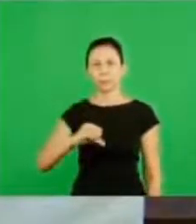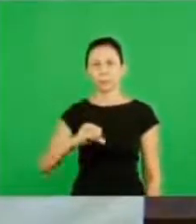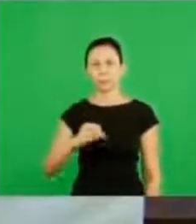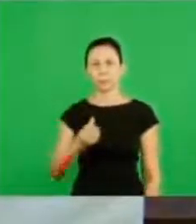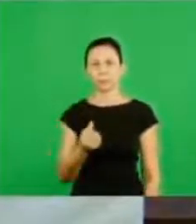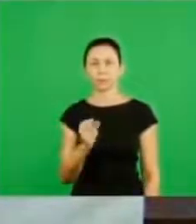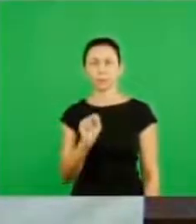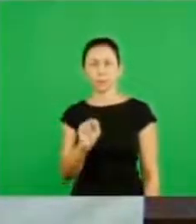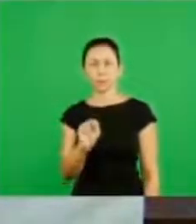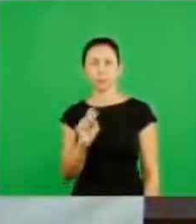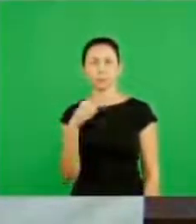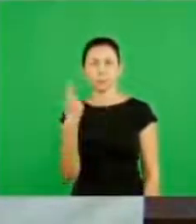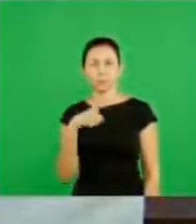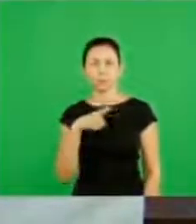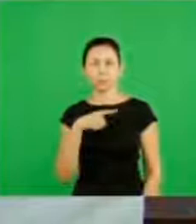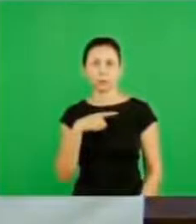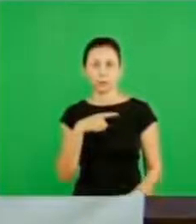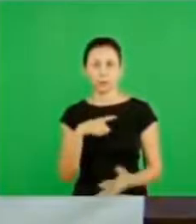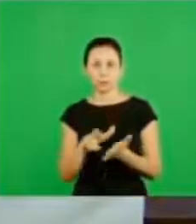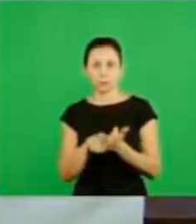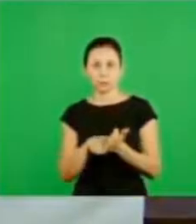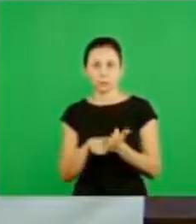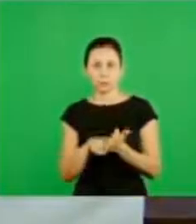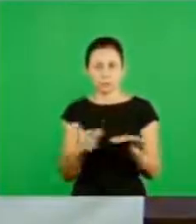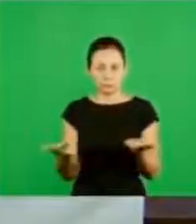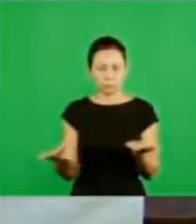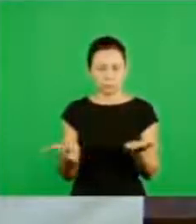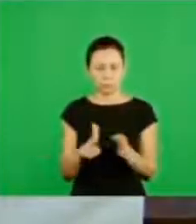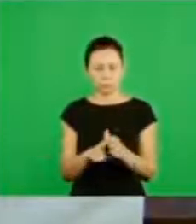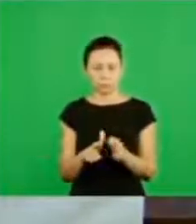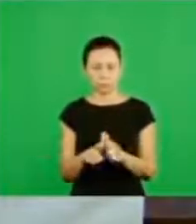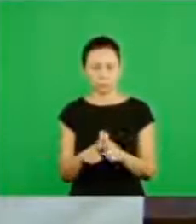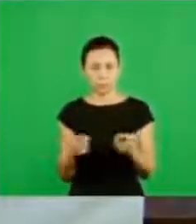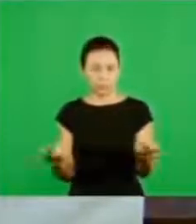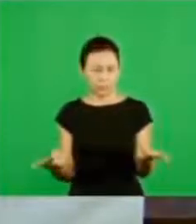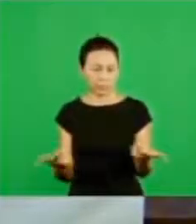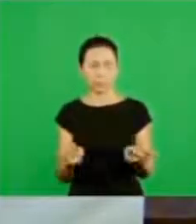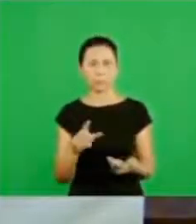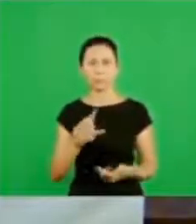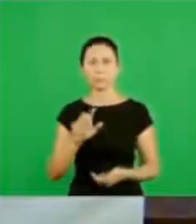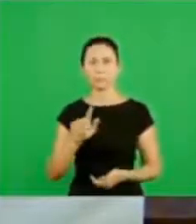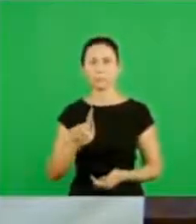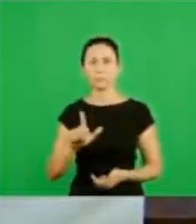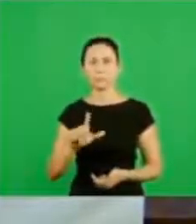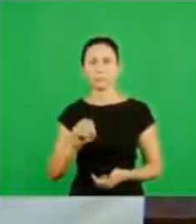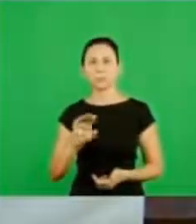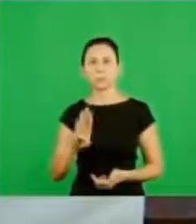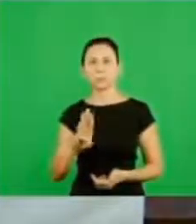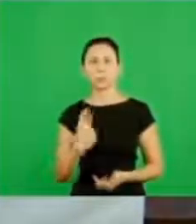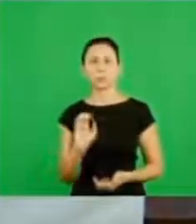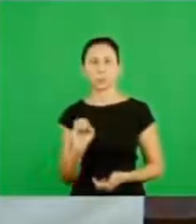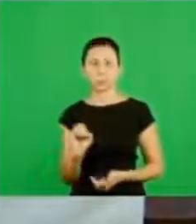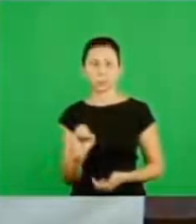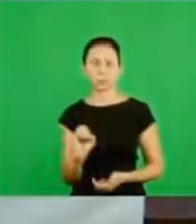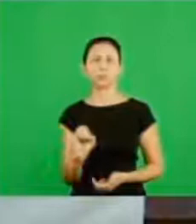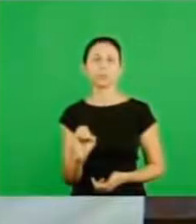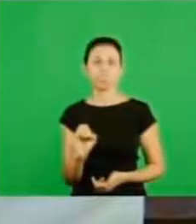sea. And we saw this, and I have the journal clipping, the news clippings till this